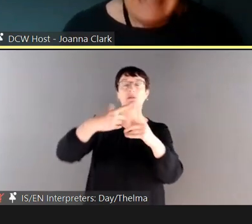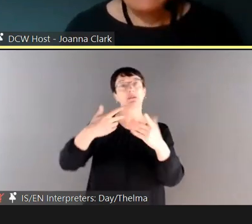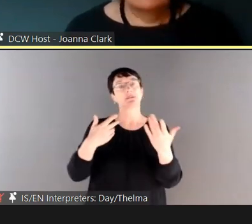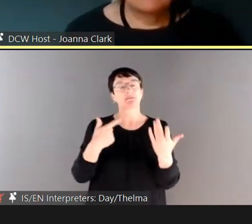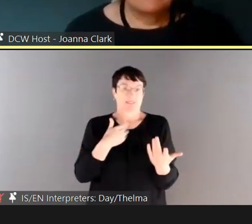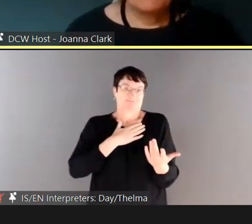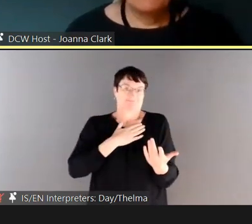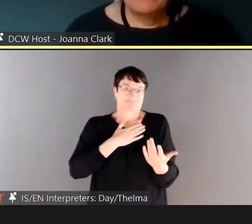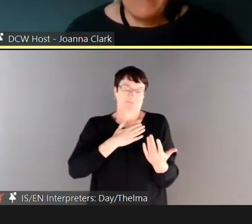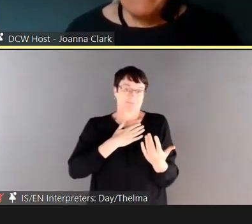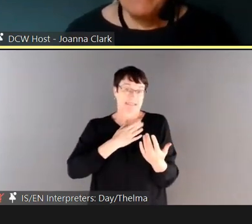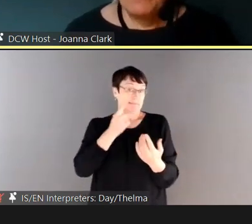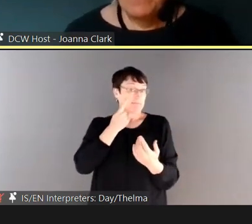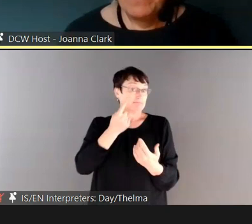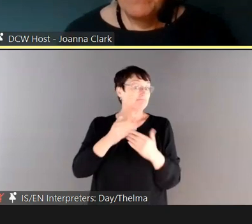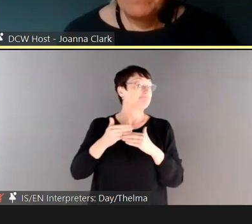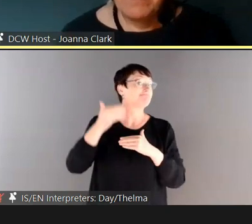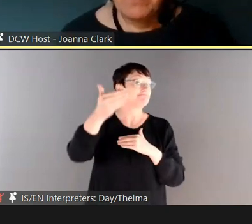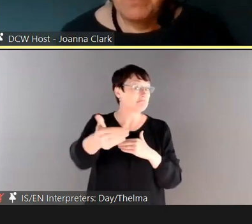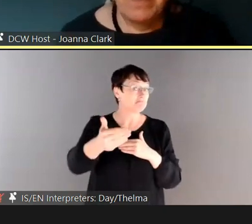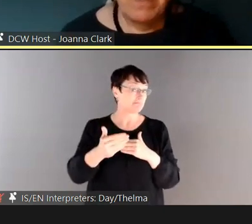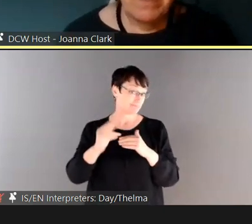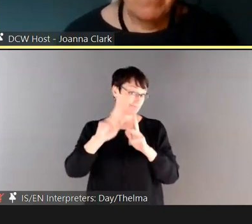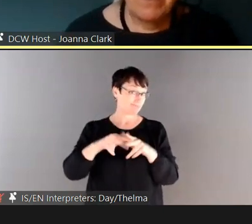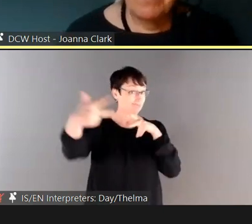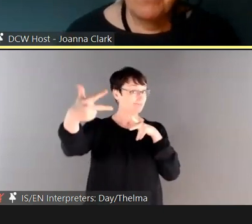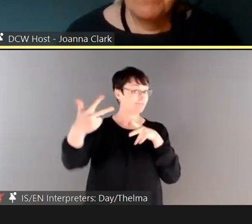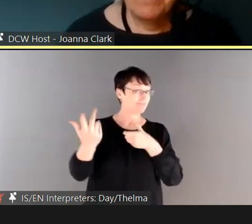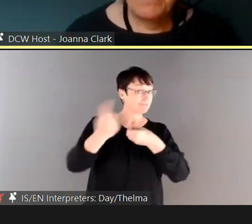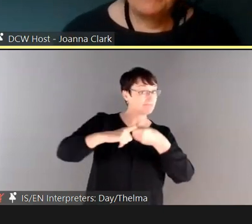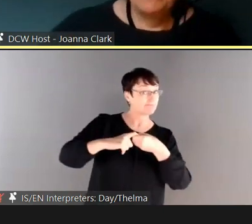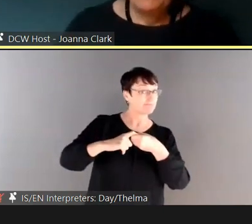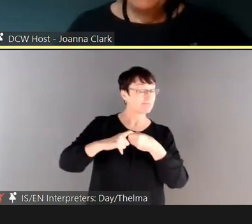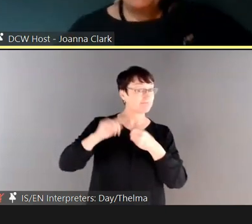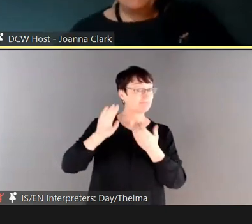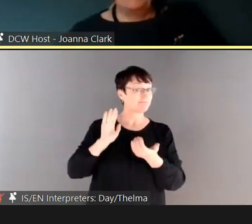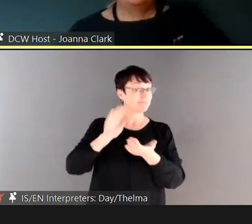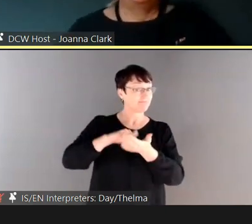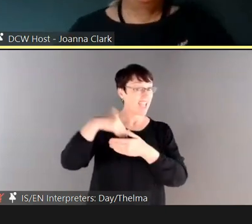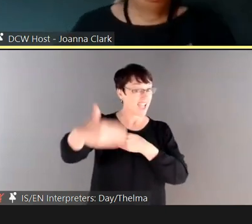seeing you all again when we have our next webinar. So thank you again.